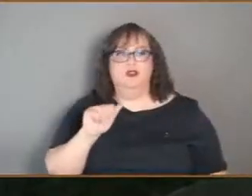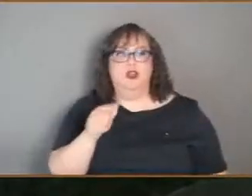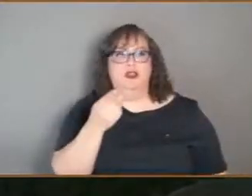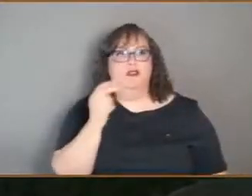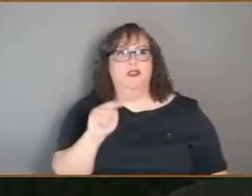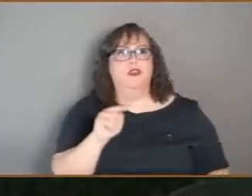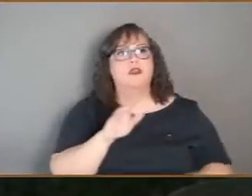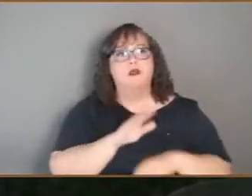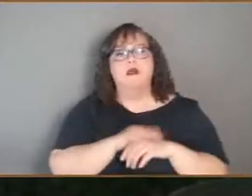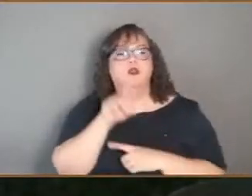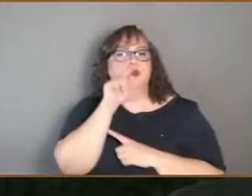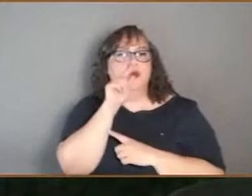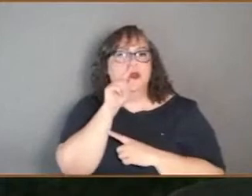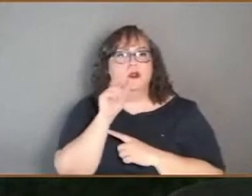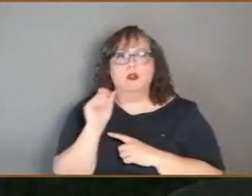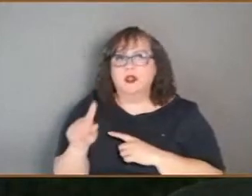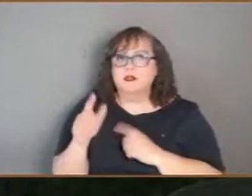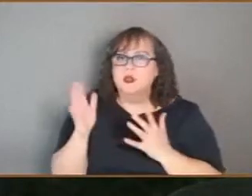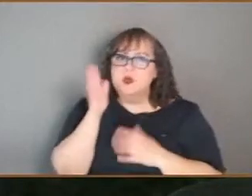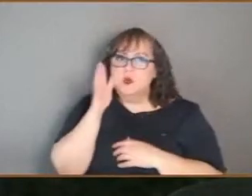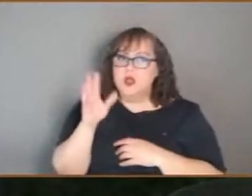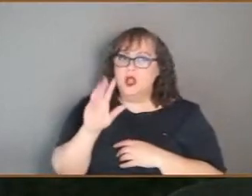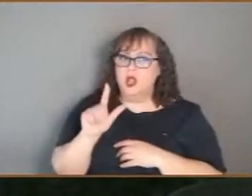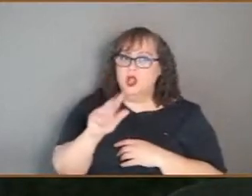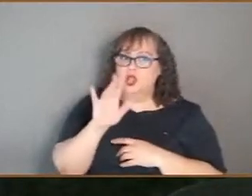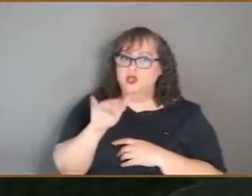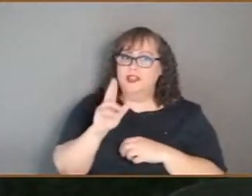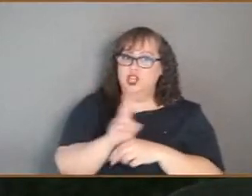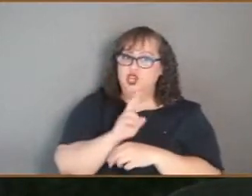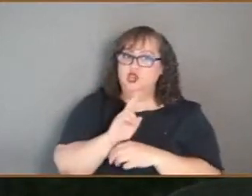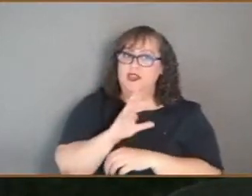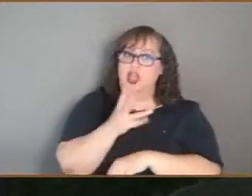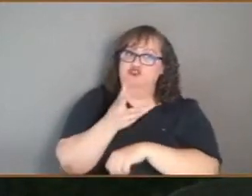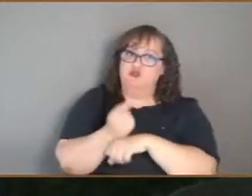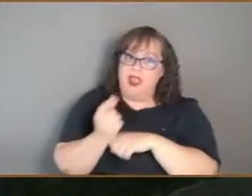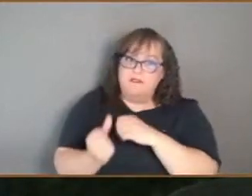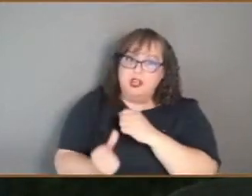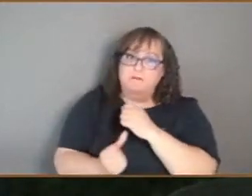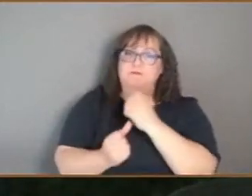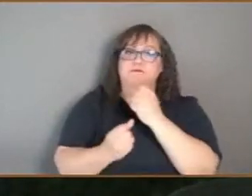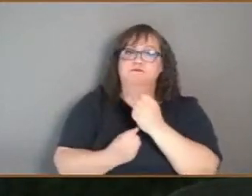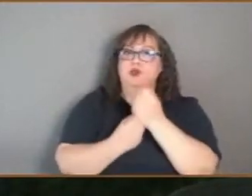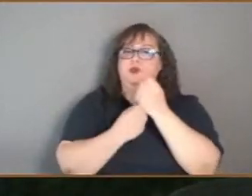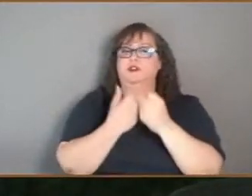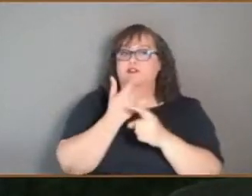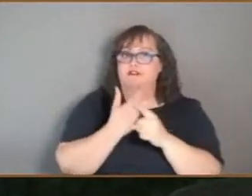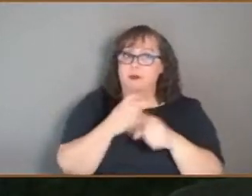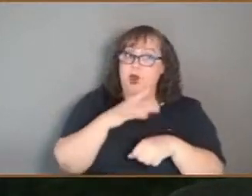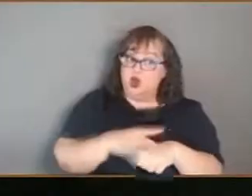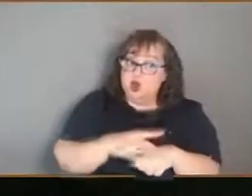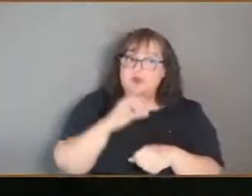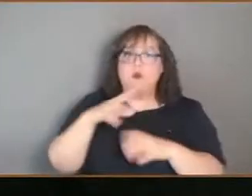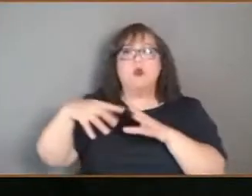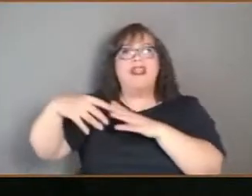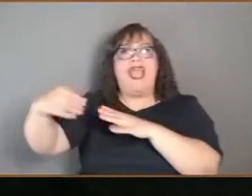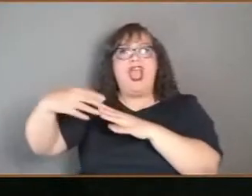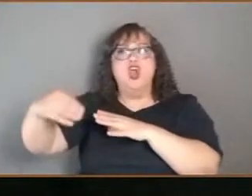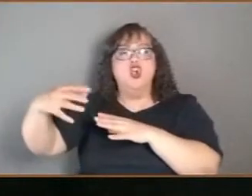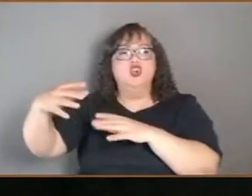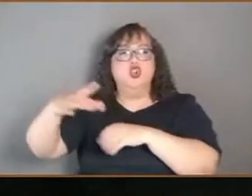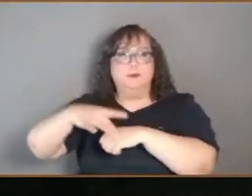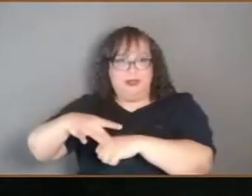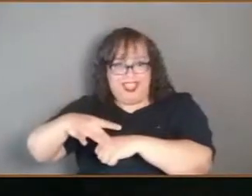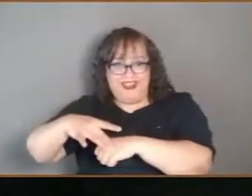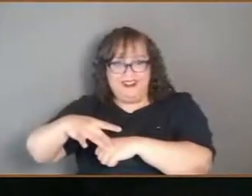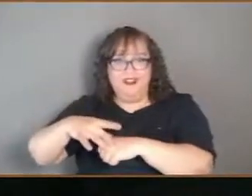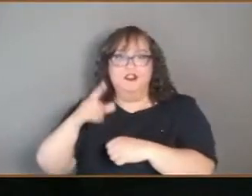Will Lucy use a gravity boost from Earth or one of the outer planets to build up the speed for the long trip on the asteroid? We do know about the